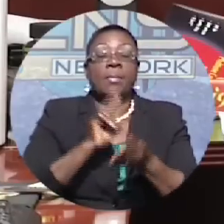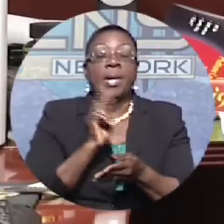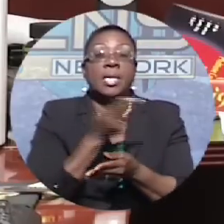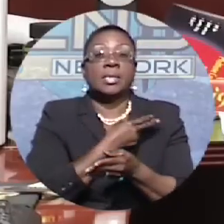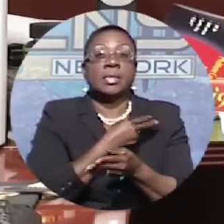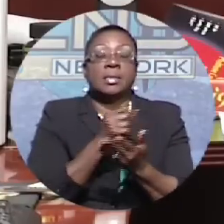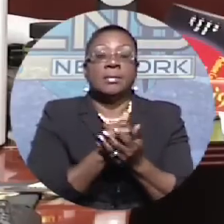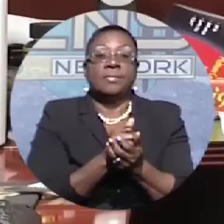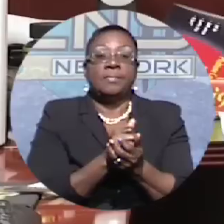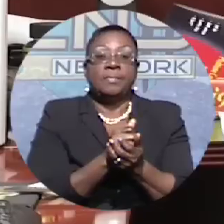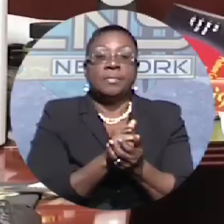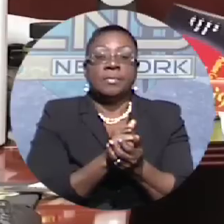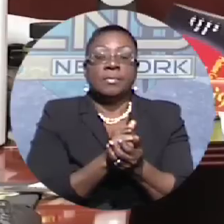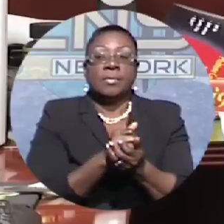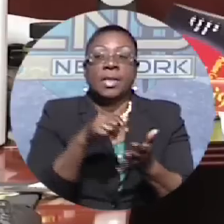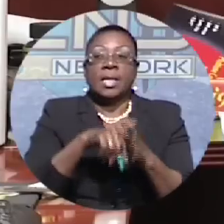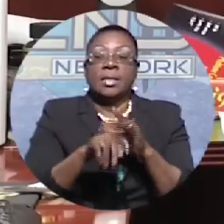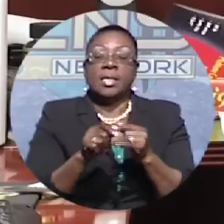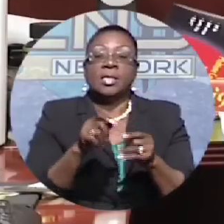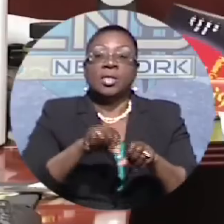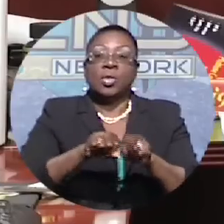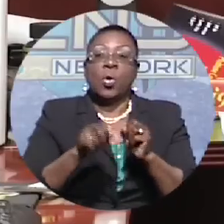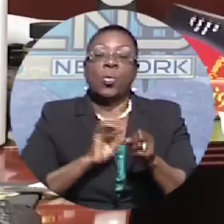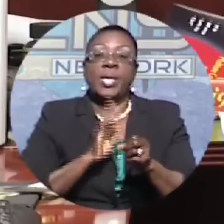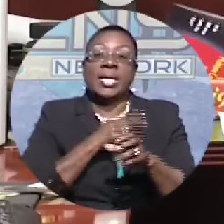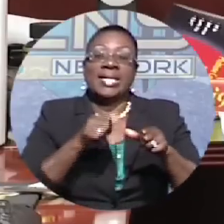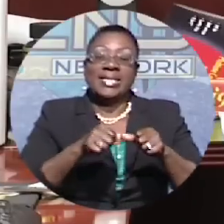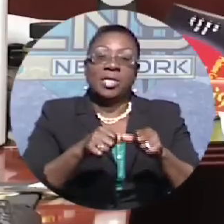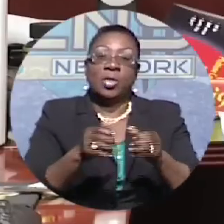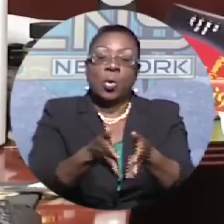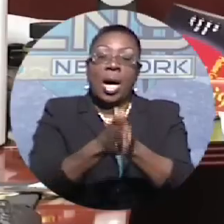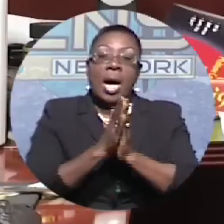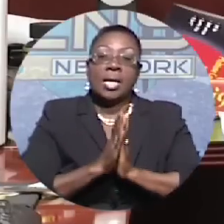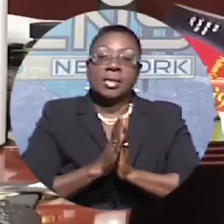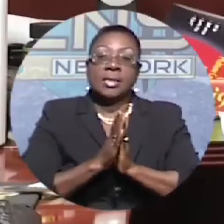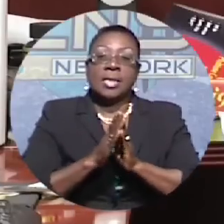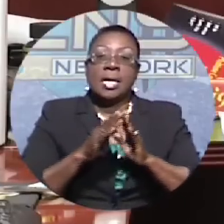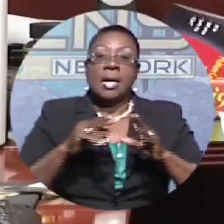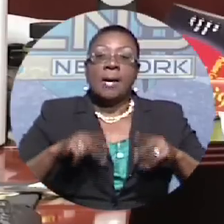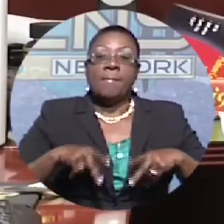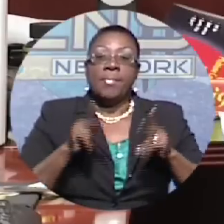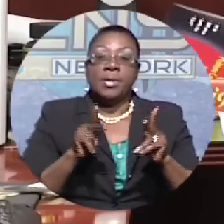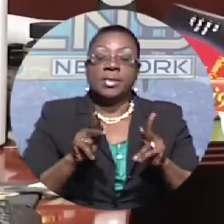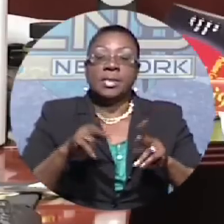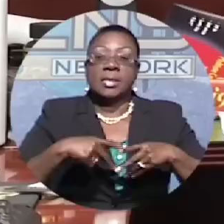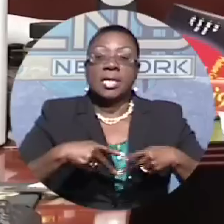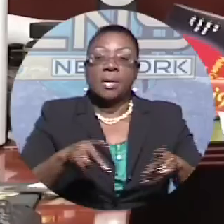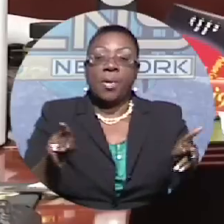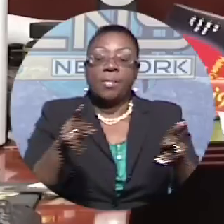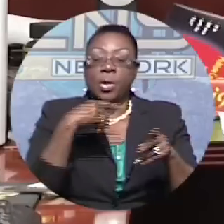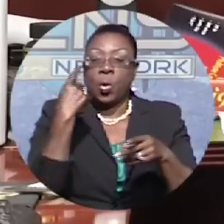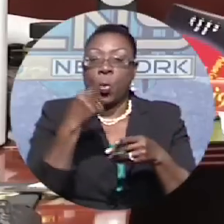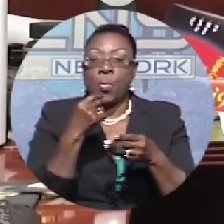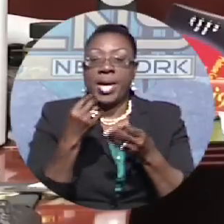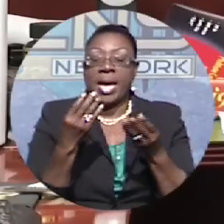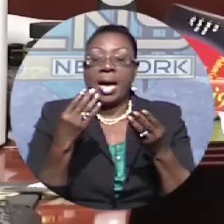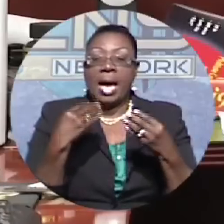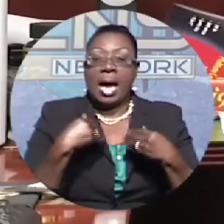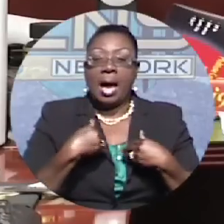in this. And so we continue to appeal to members of the public who may have some information